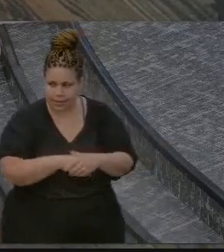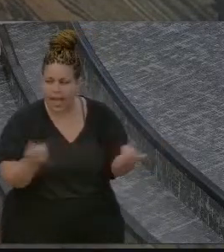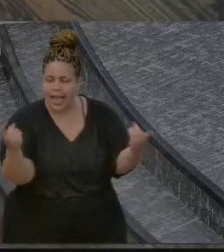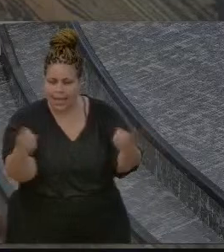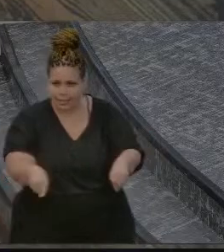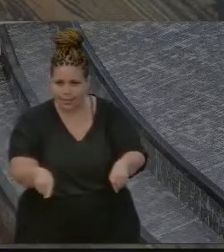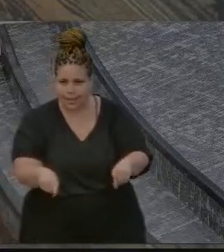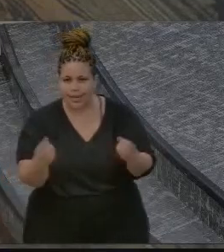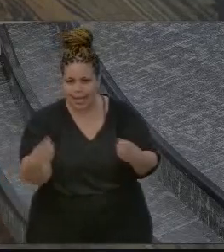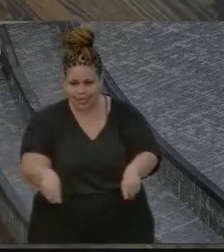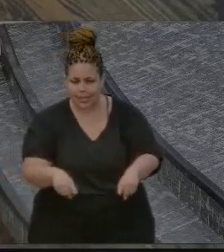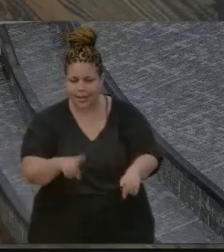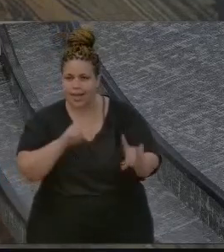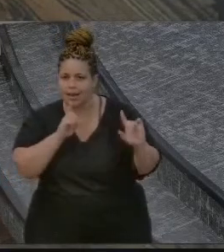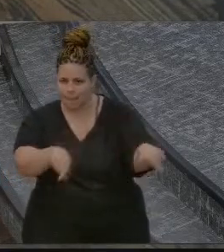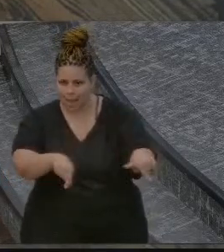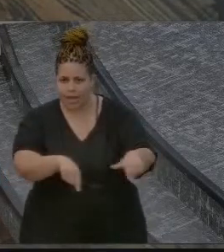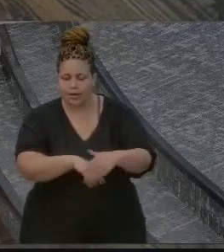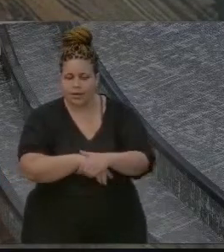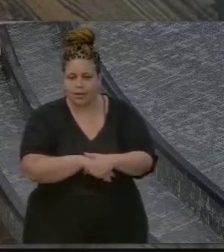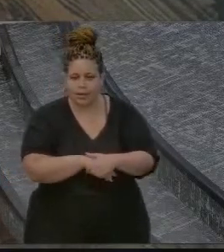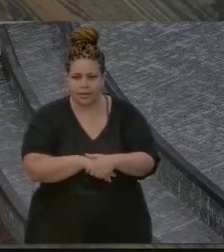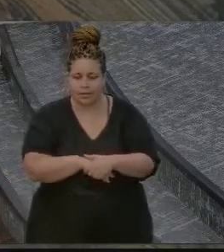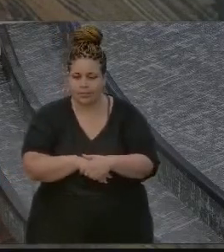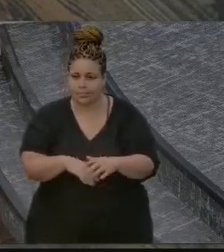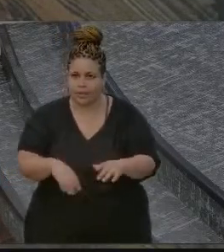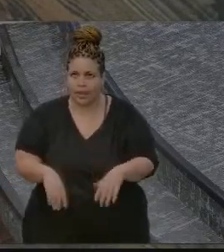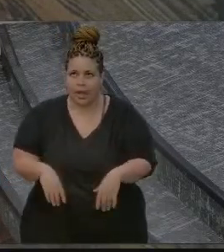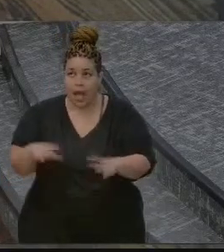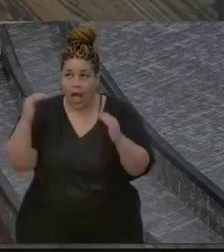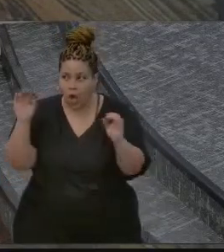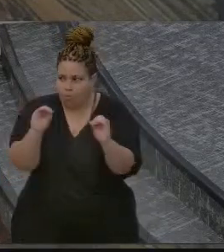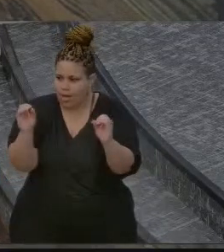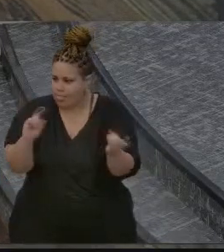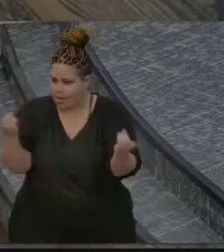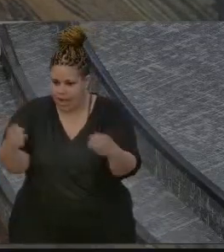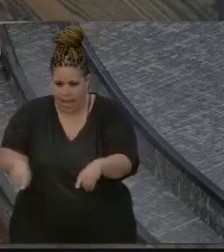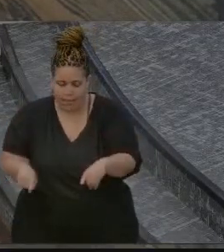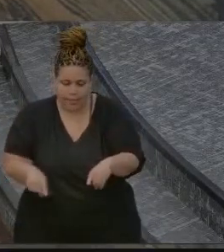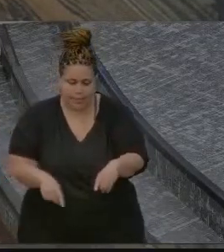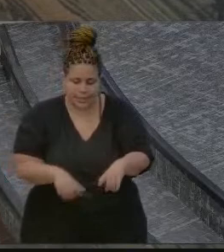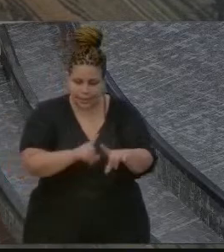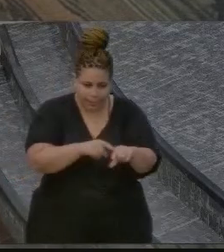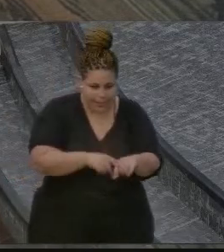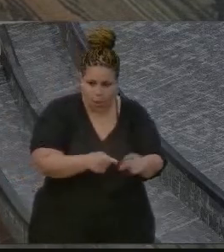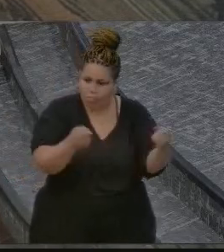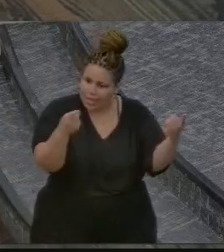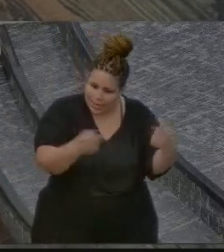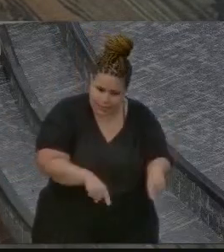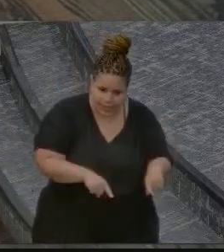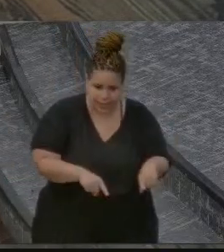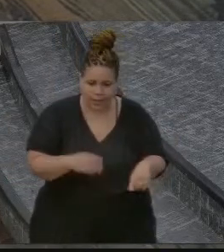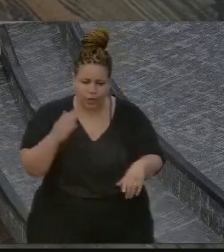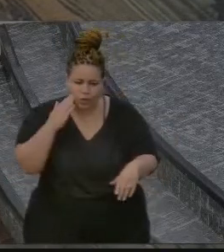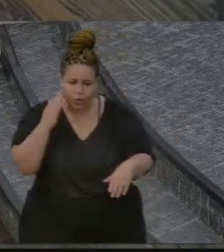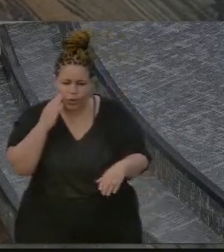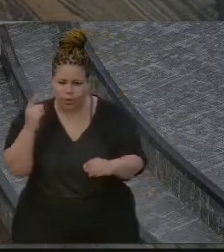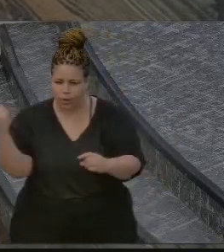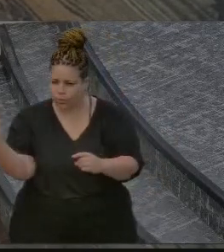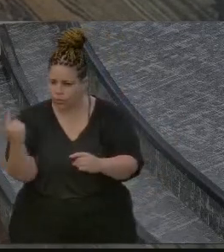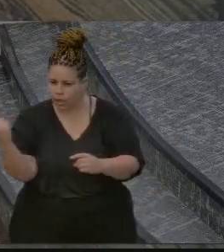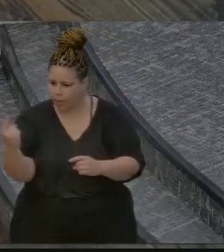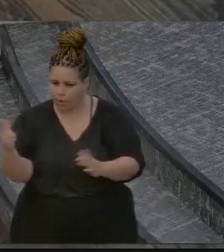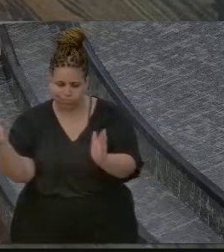But the incident command depends on the incident. Like I said, if it's a criminal matter,